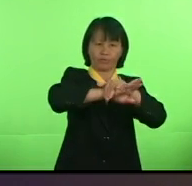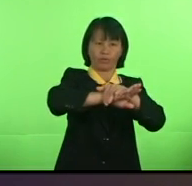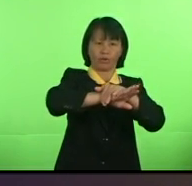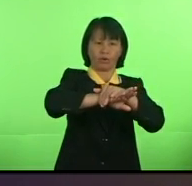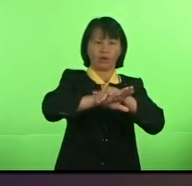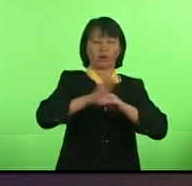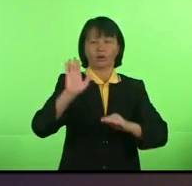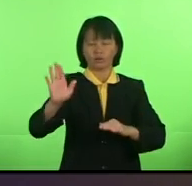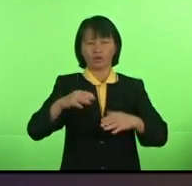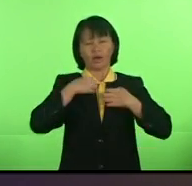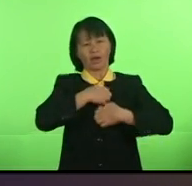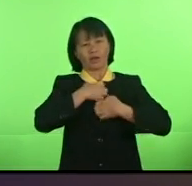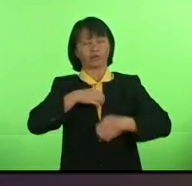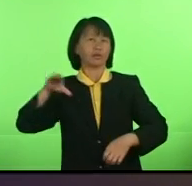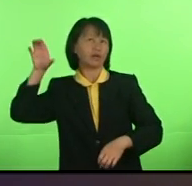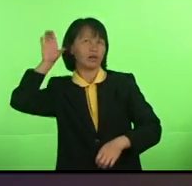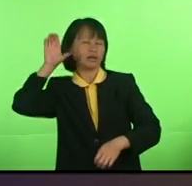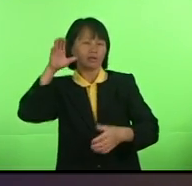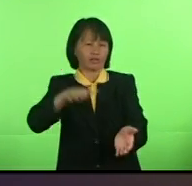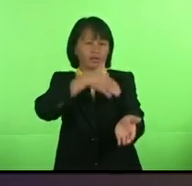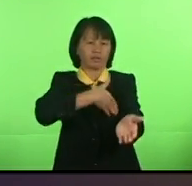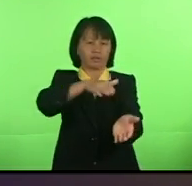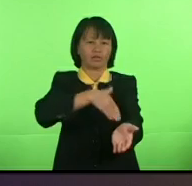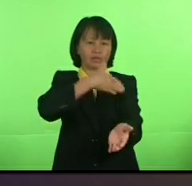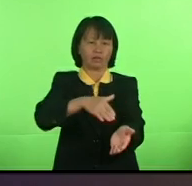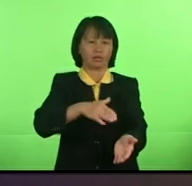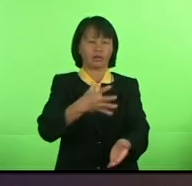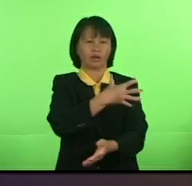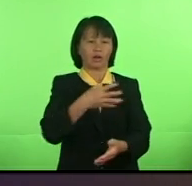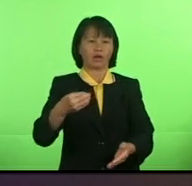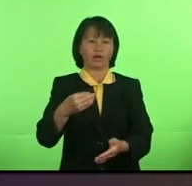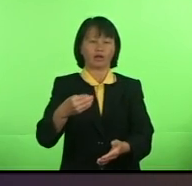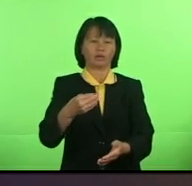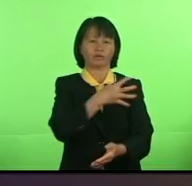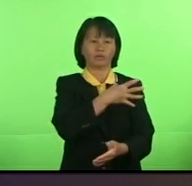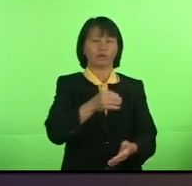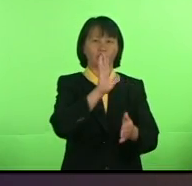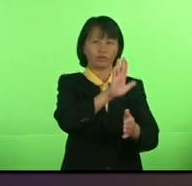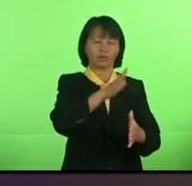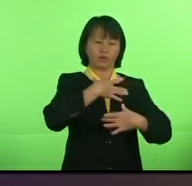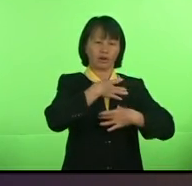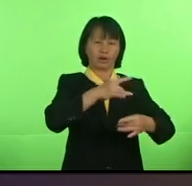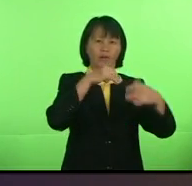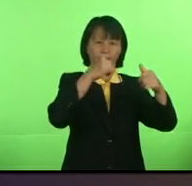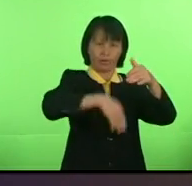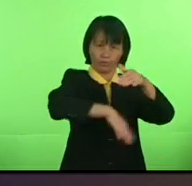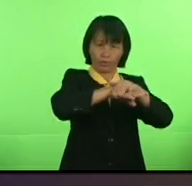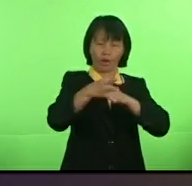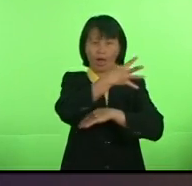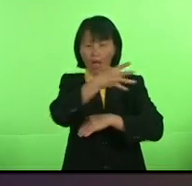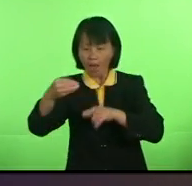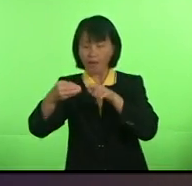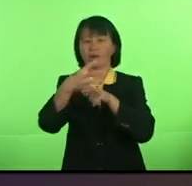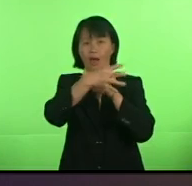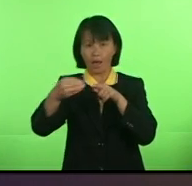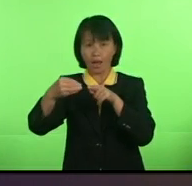he enjoys listening to music. So he likes playing football and listening to music. So addition markers here